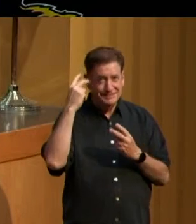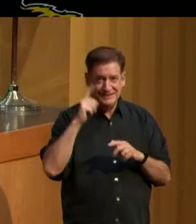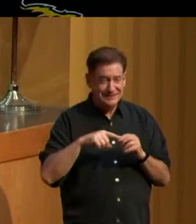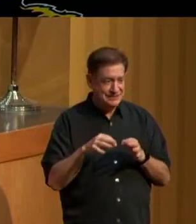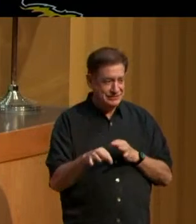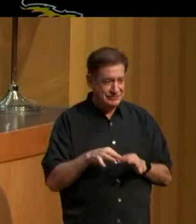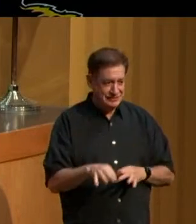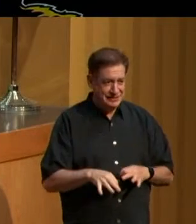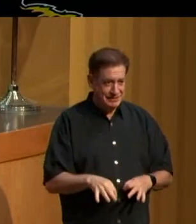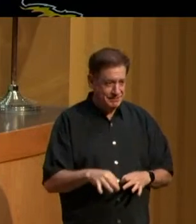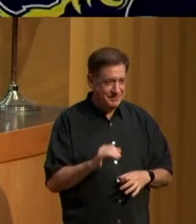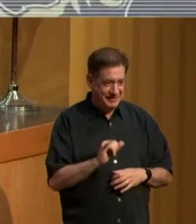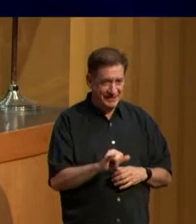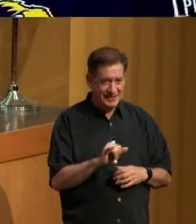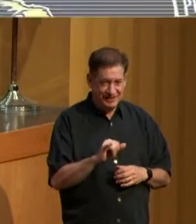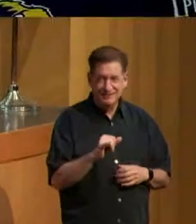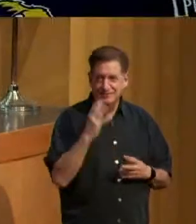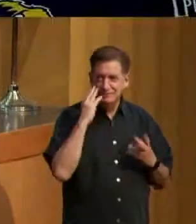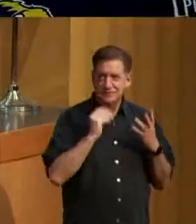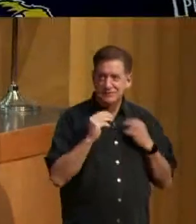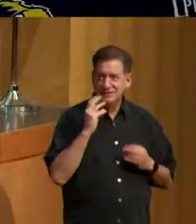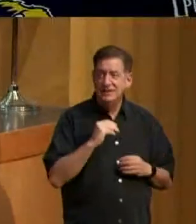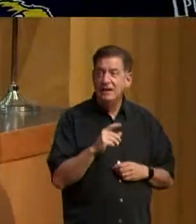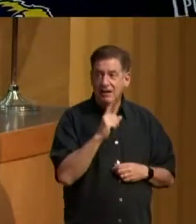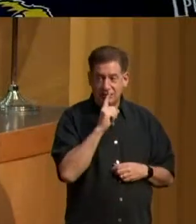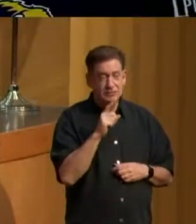amazing experience. It's actually,